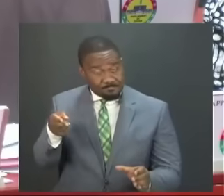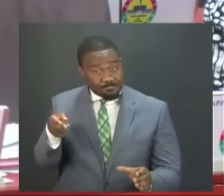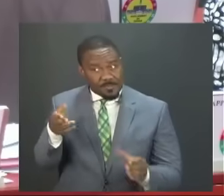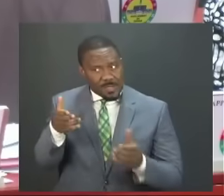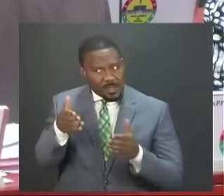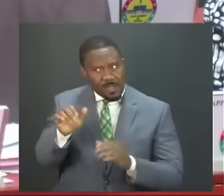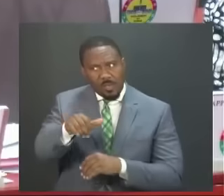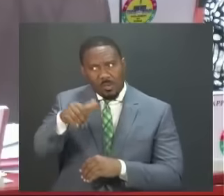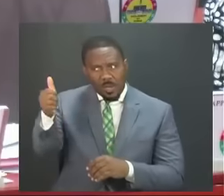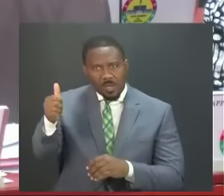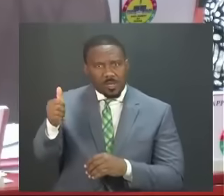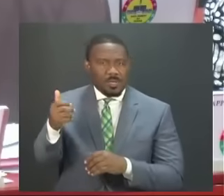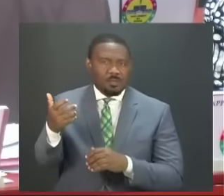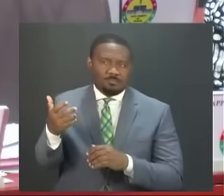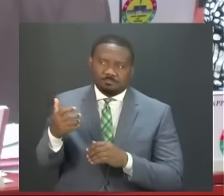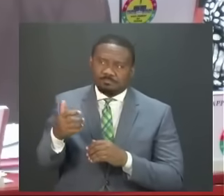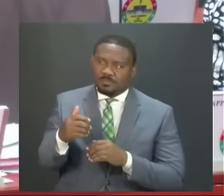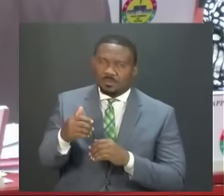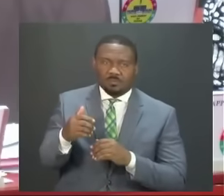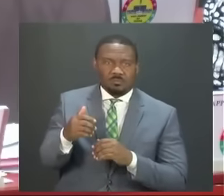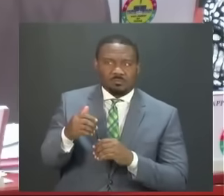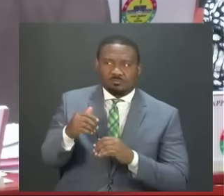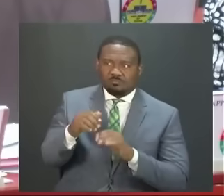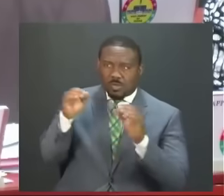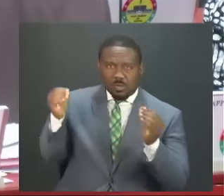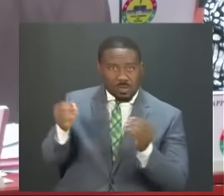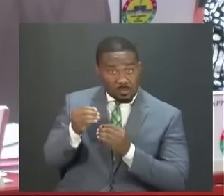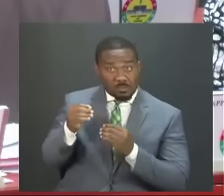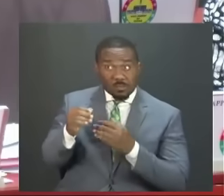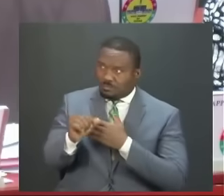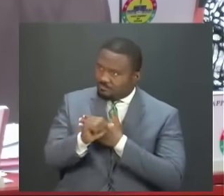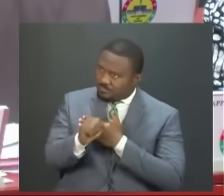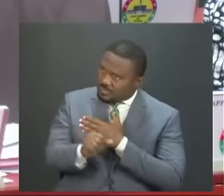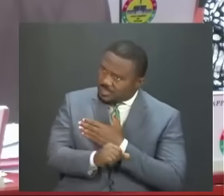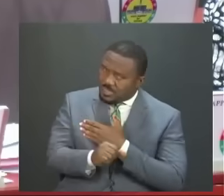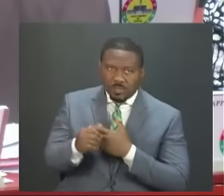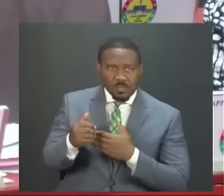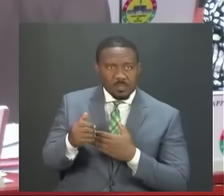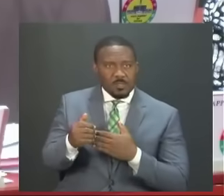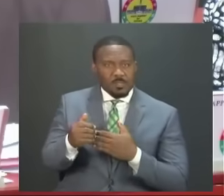organs of state properly mandated under the 1992 Constitution